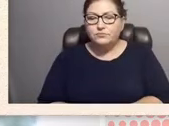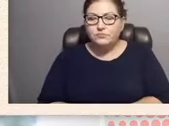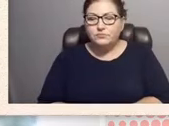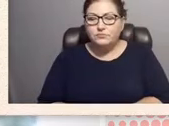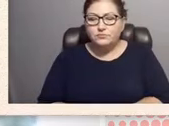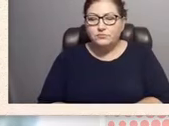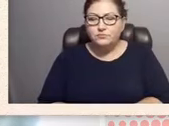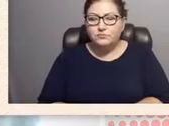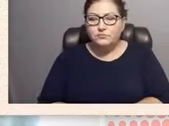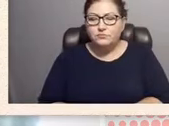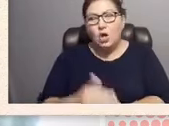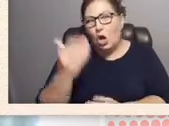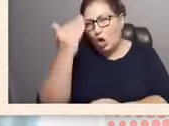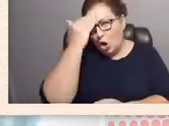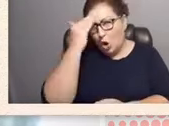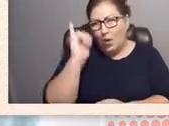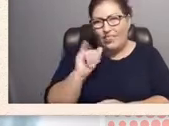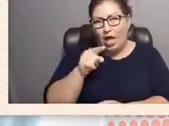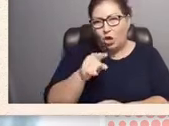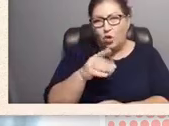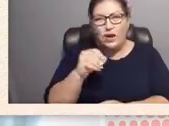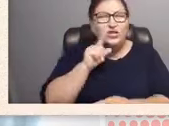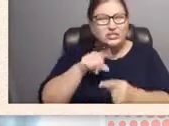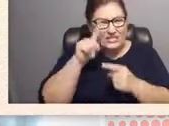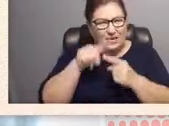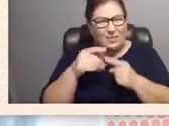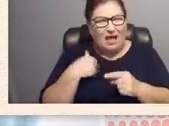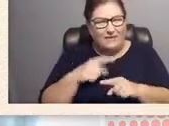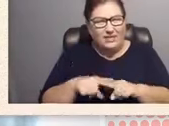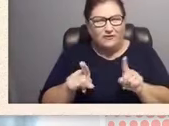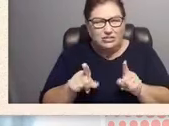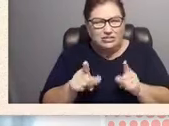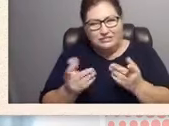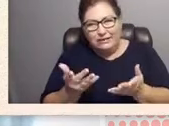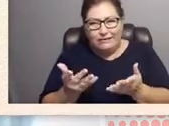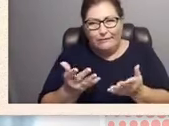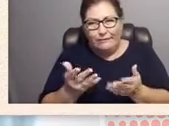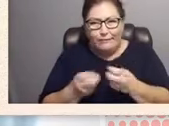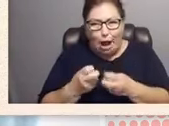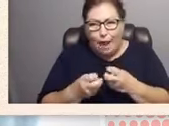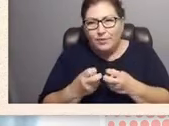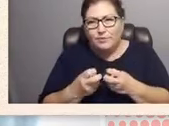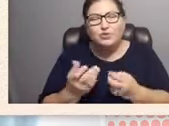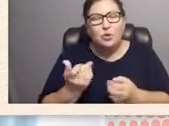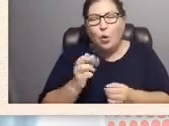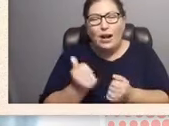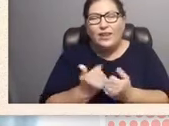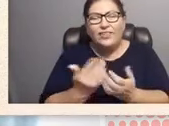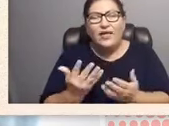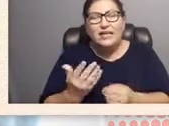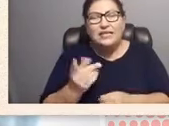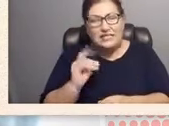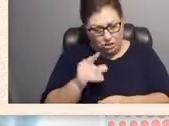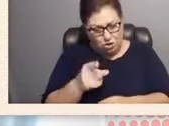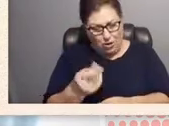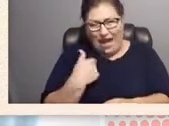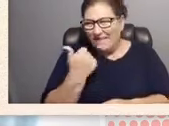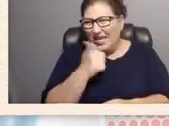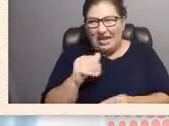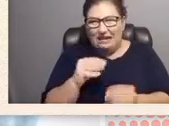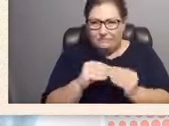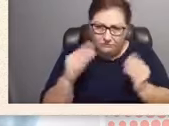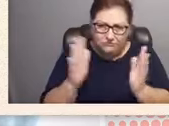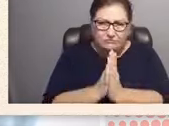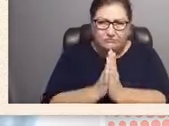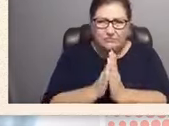Knowing that you and your sibling had your differences, like, were there any fights or anything that kind of